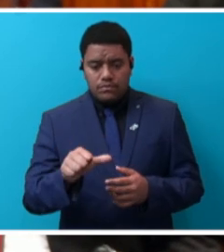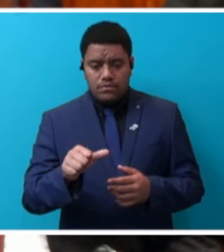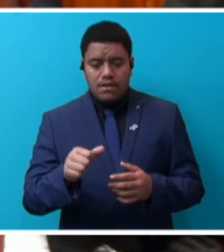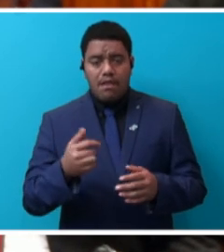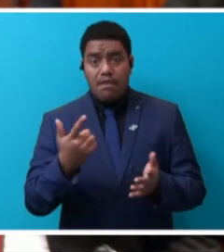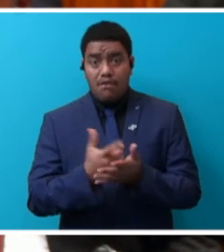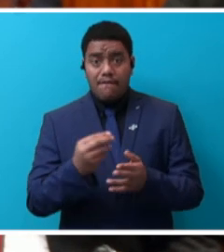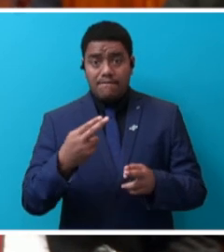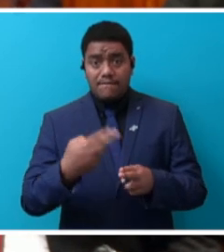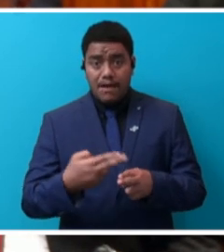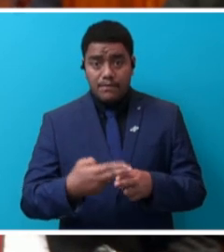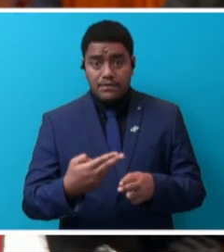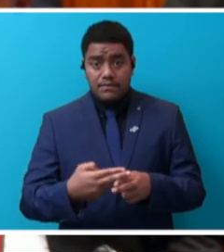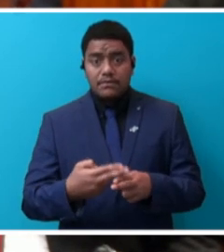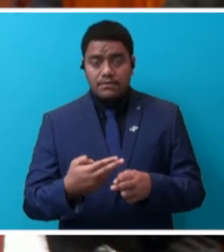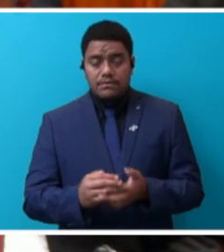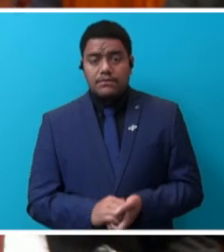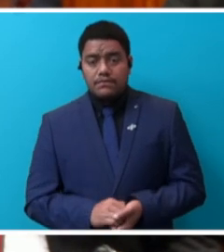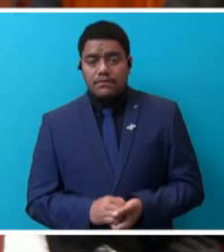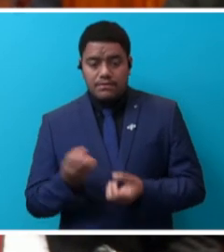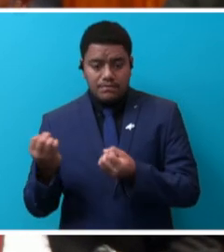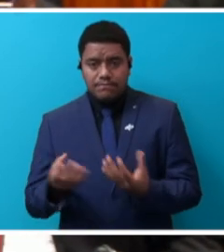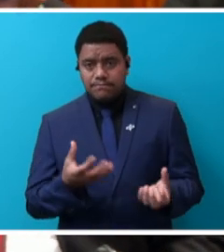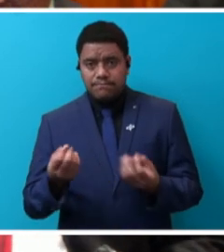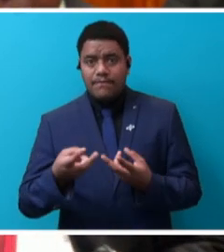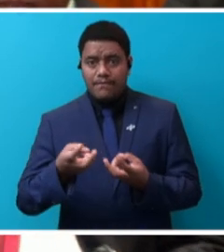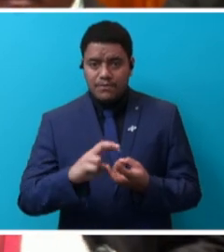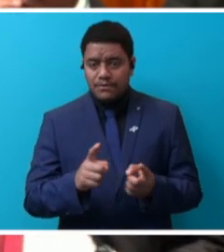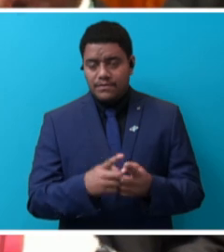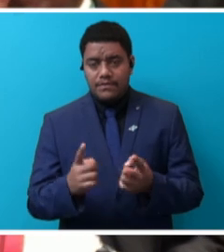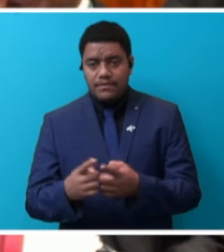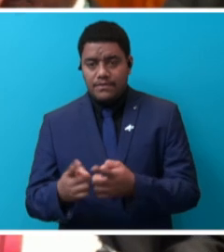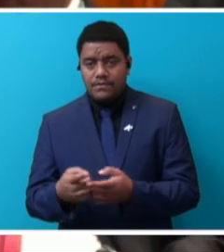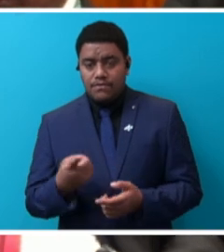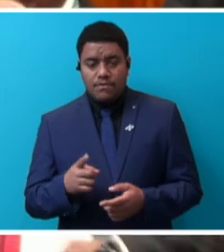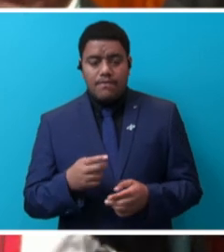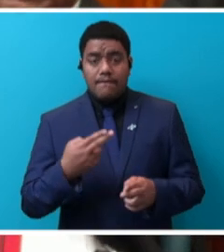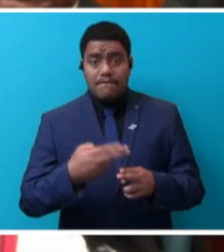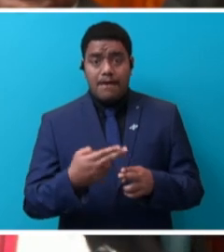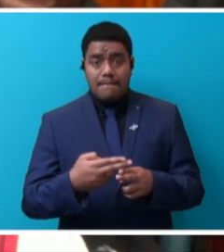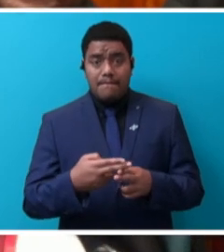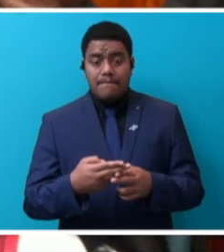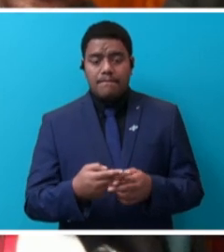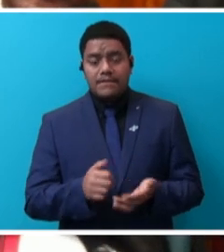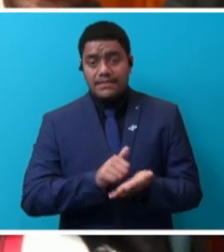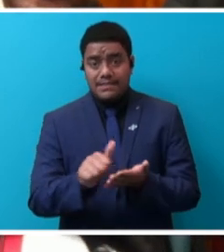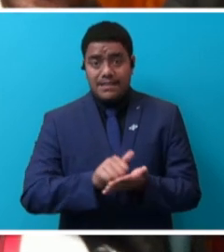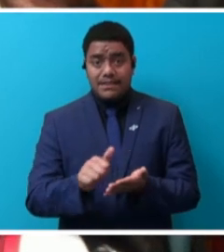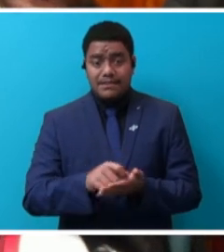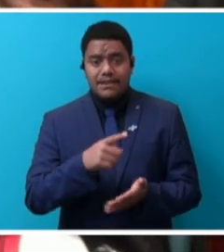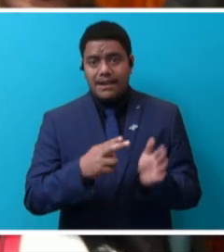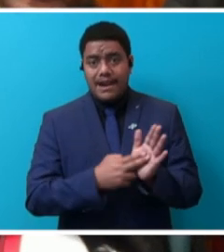farmers in terms of the supply of vegetables to the farm produce to the wider